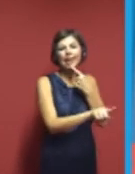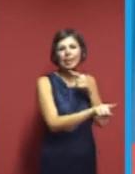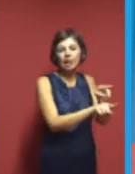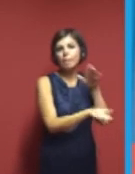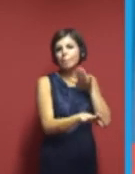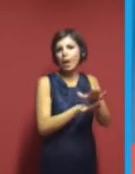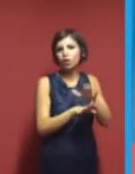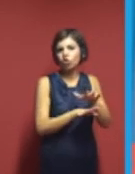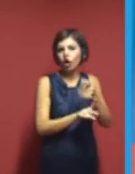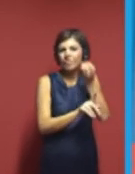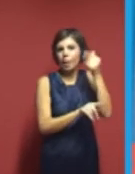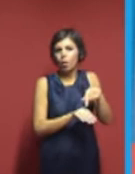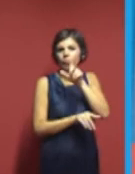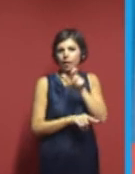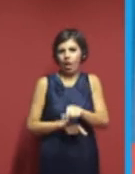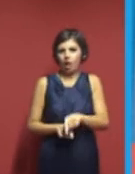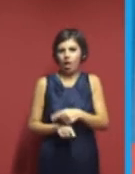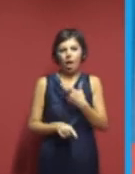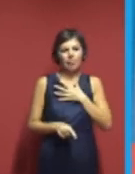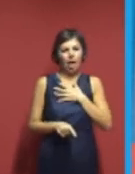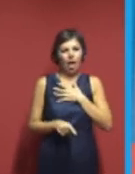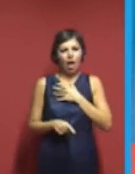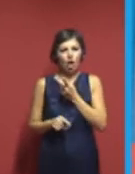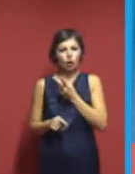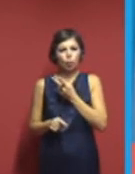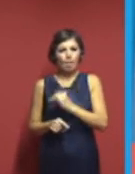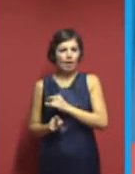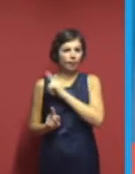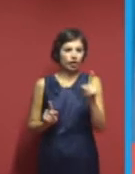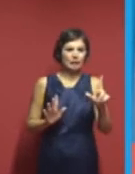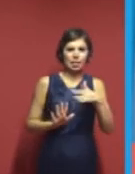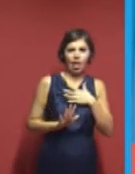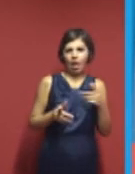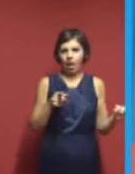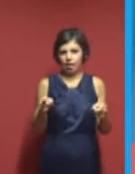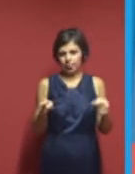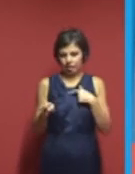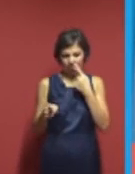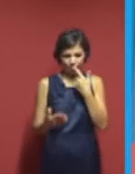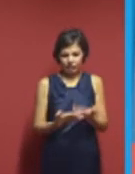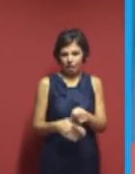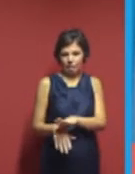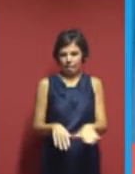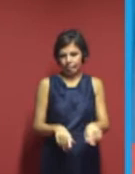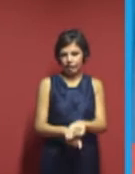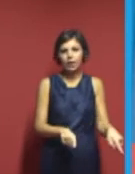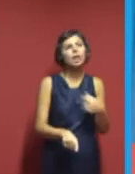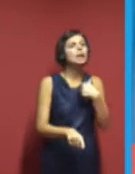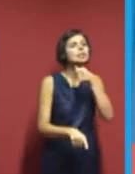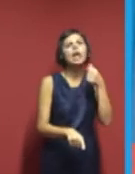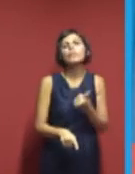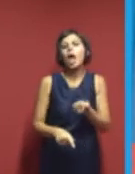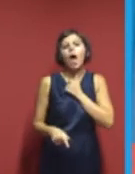for children ages 2.5 to 7. It involves self-directed learning and discovery for long blocks of time, as